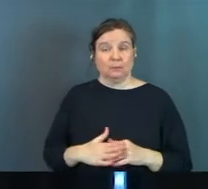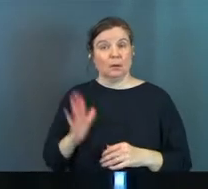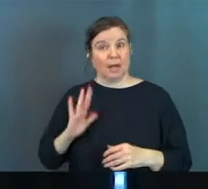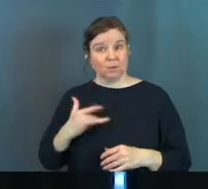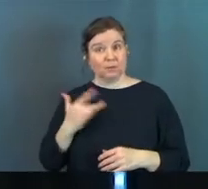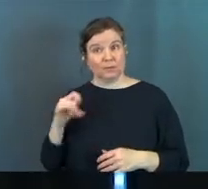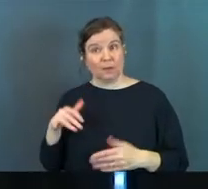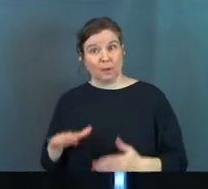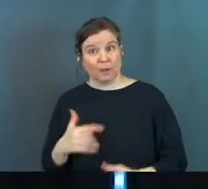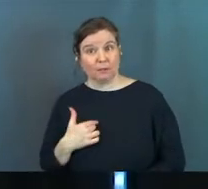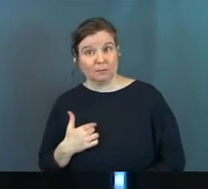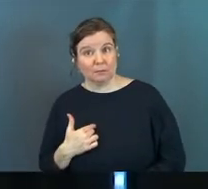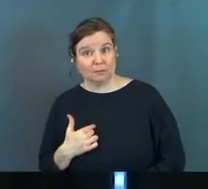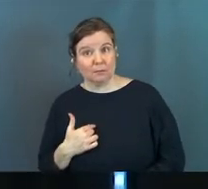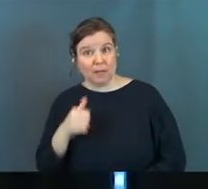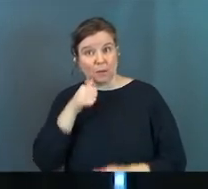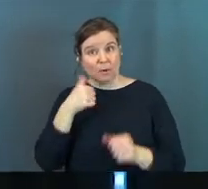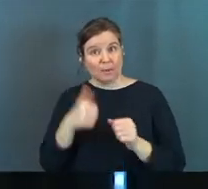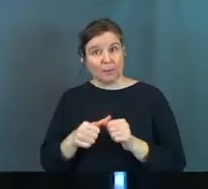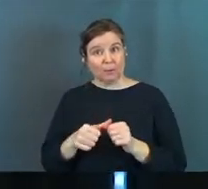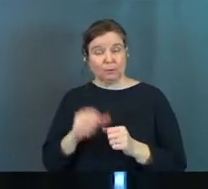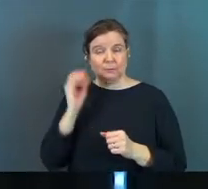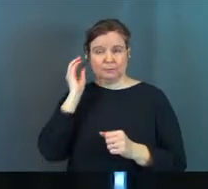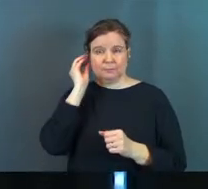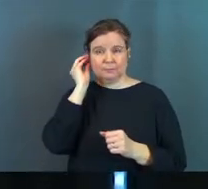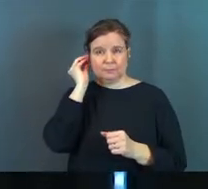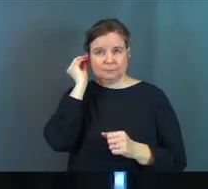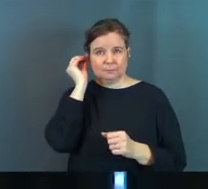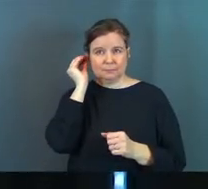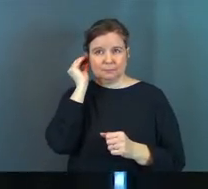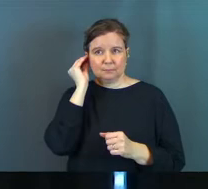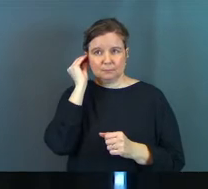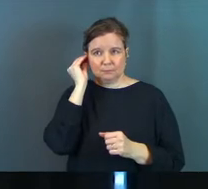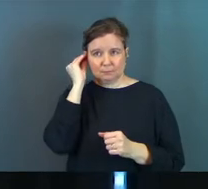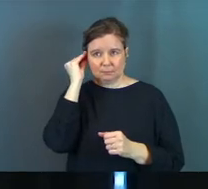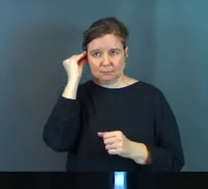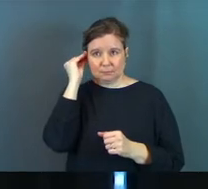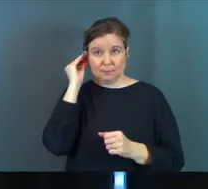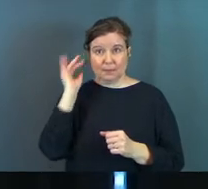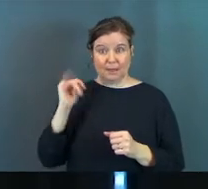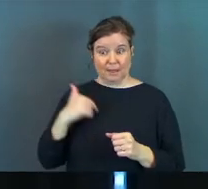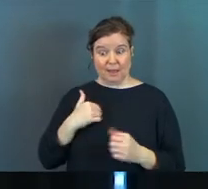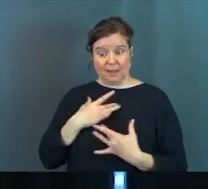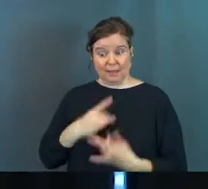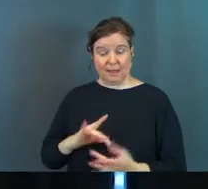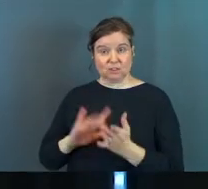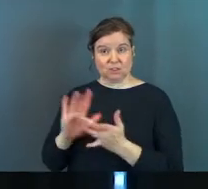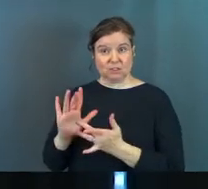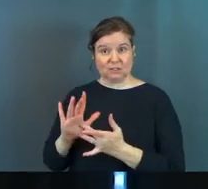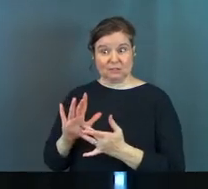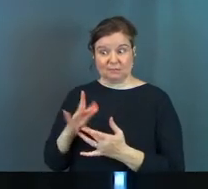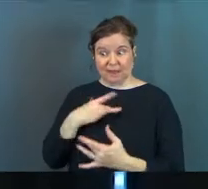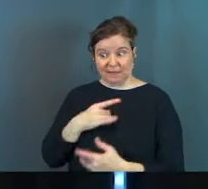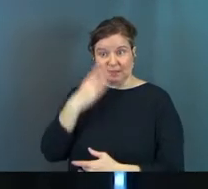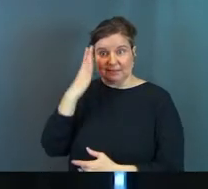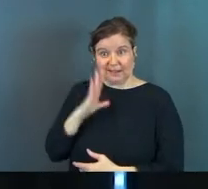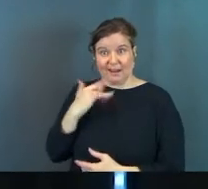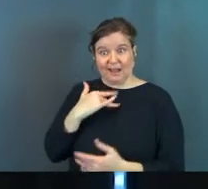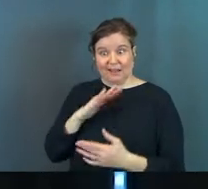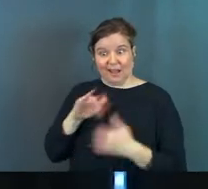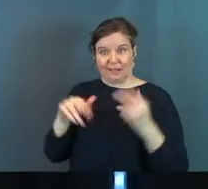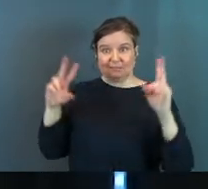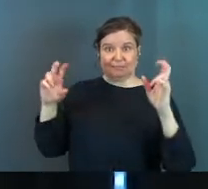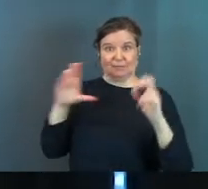I used to feel that way. I remember. Like, I liked Jesus. I liked God. I liked the